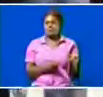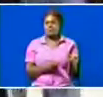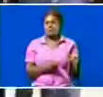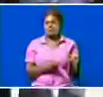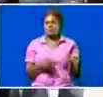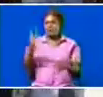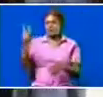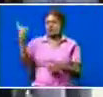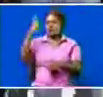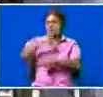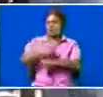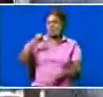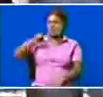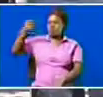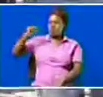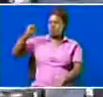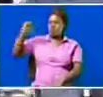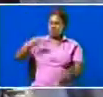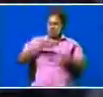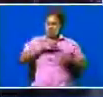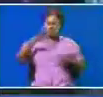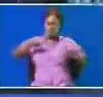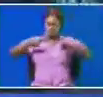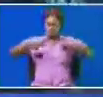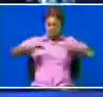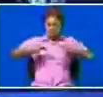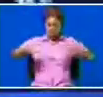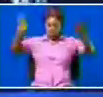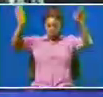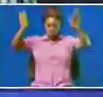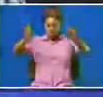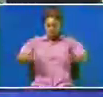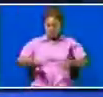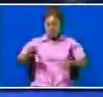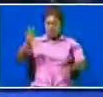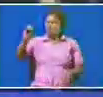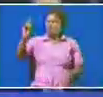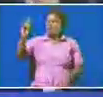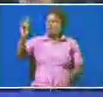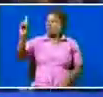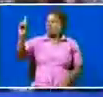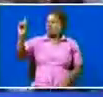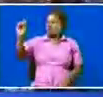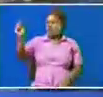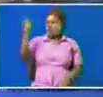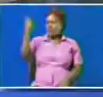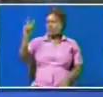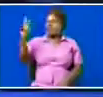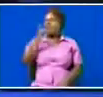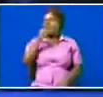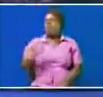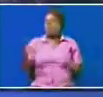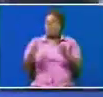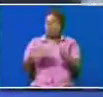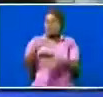After 2 days of political soul searching and reflection in the Rift Valley, Ford Kenya, the second oldest party in Kenya